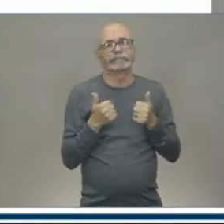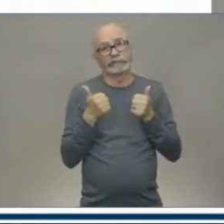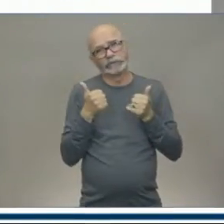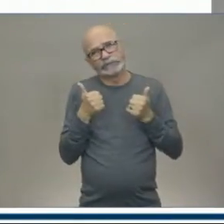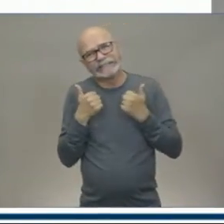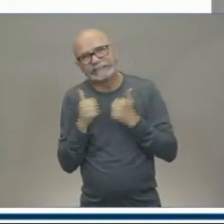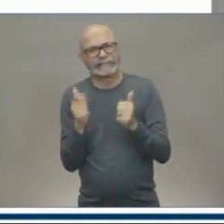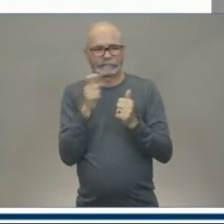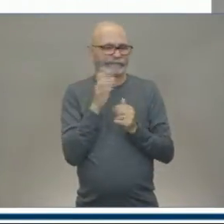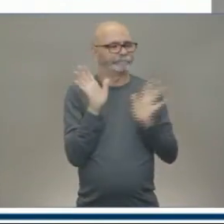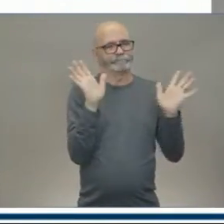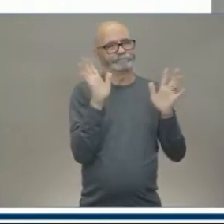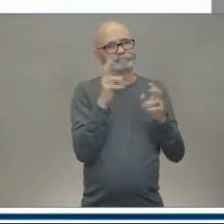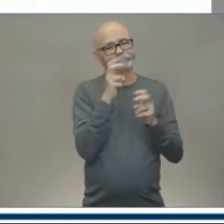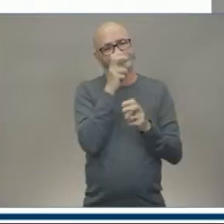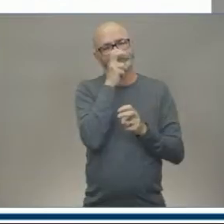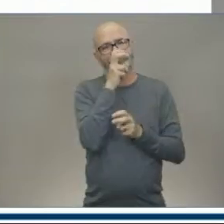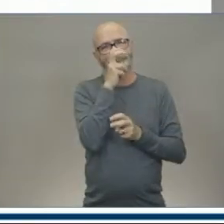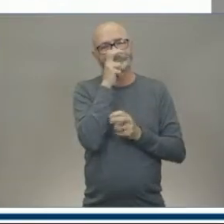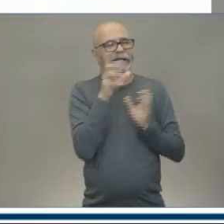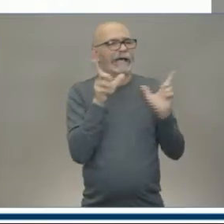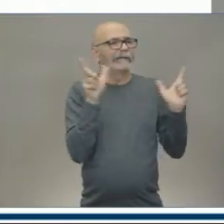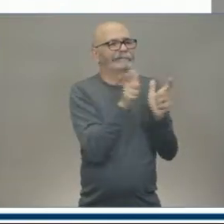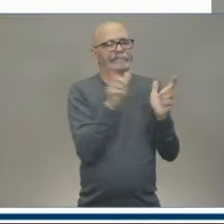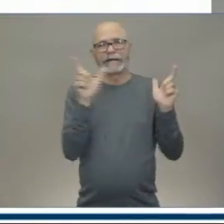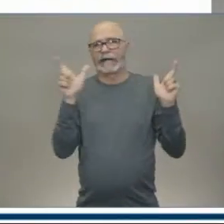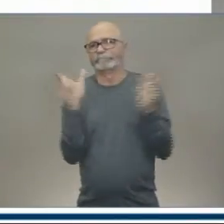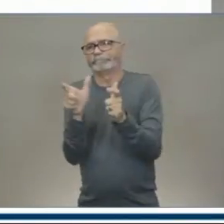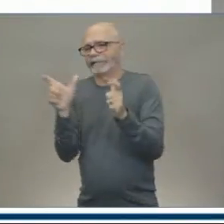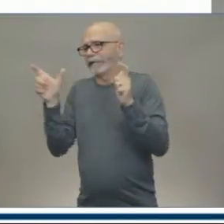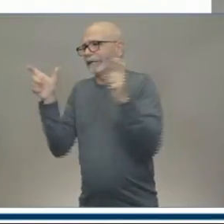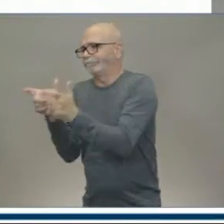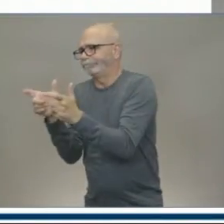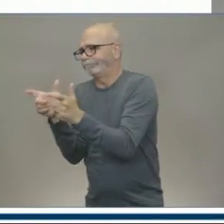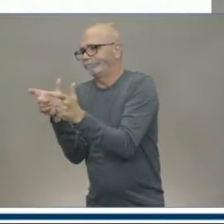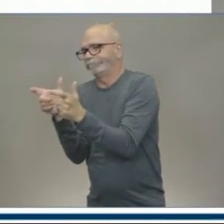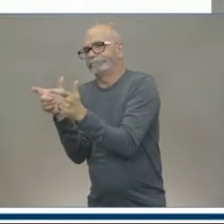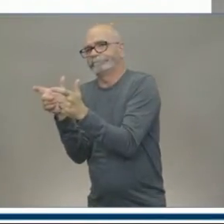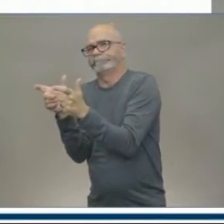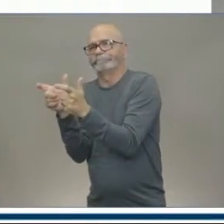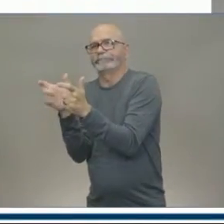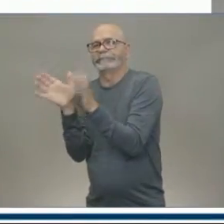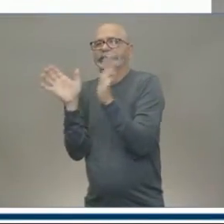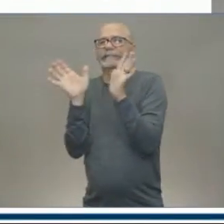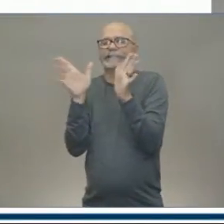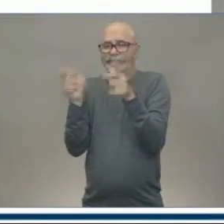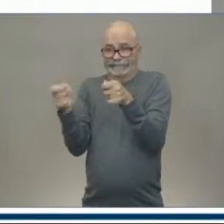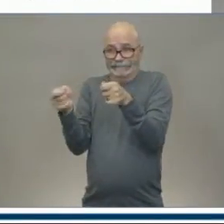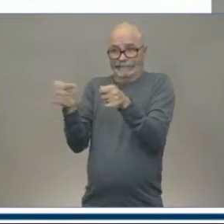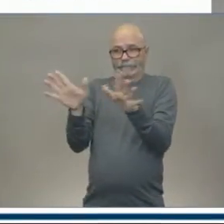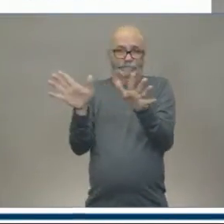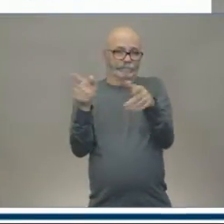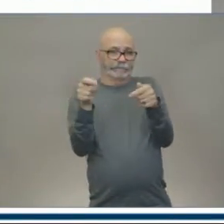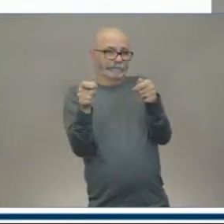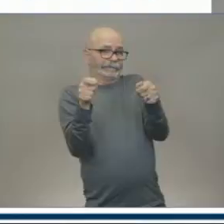restrictions. And as we said, hopefully we get things under control and then we can start to ease off closer to Christmas.